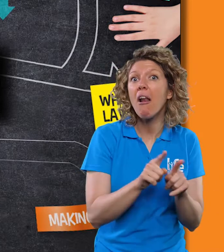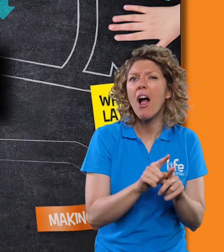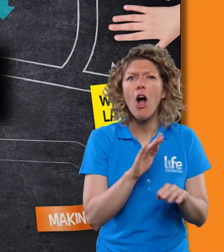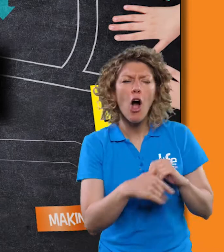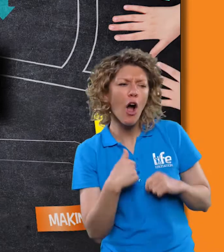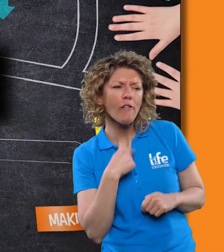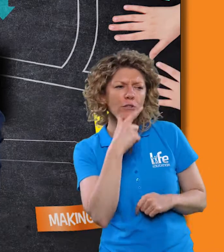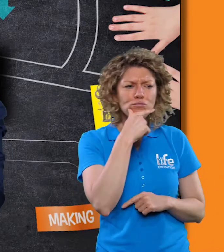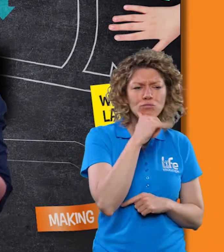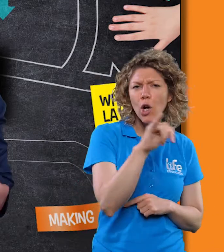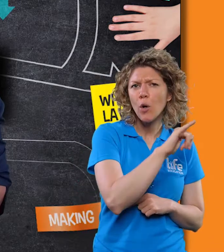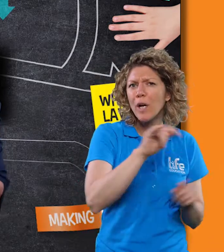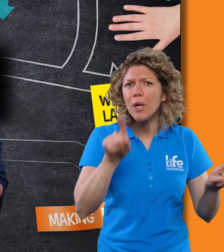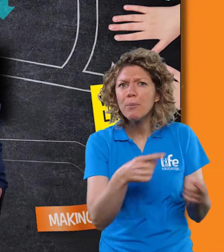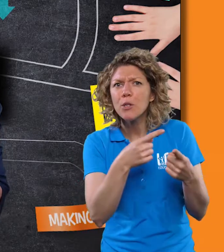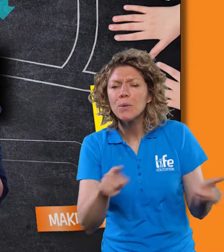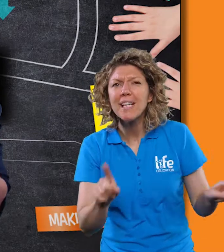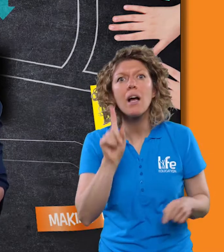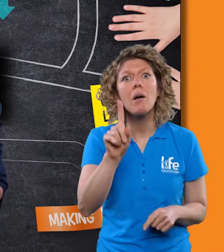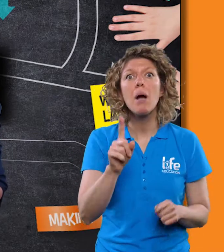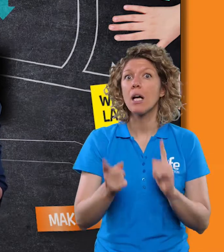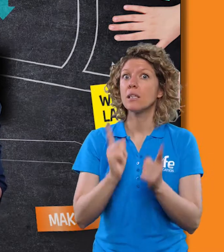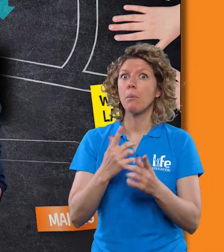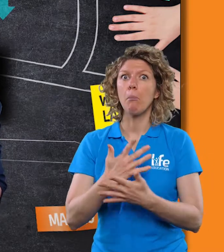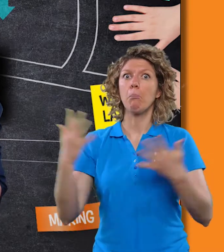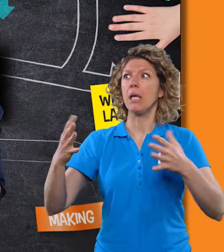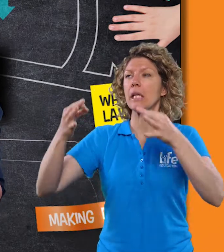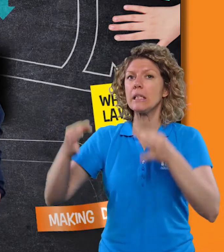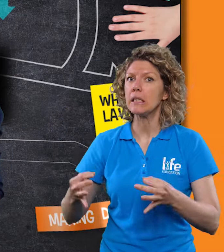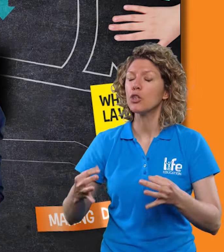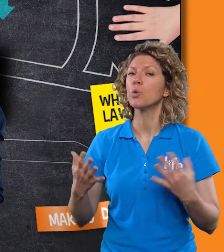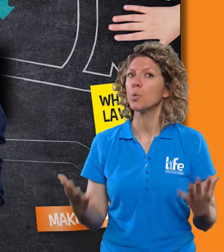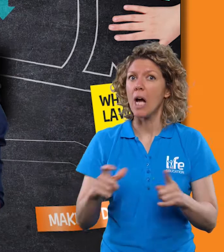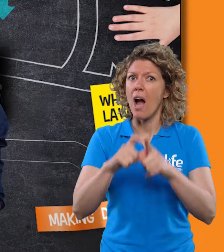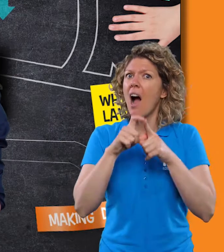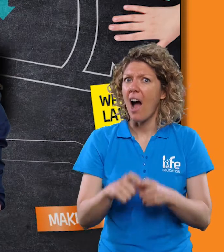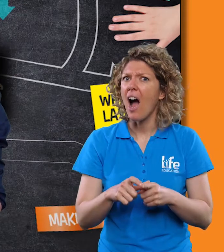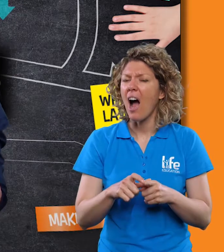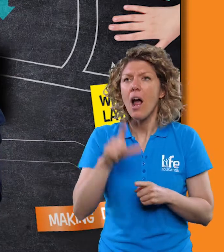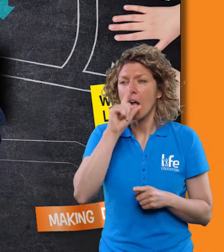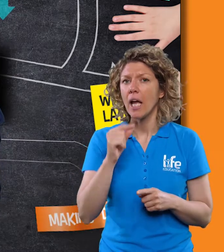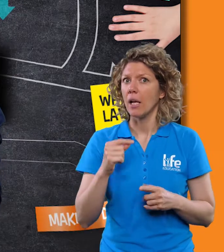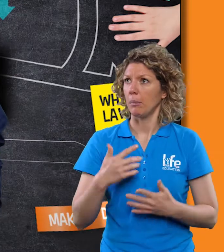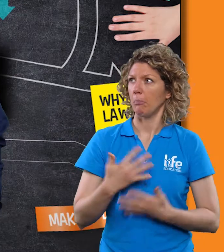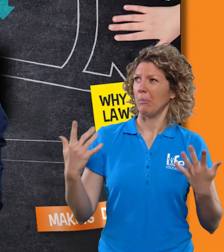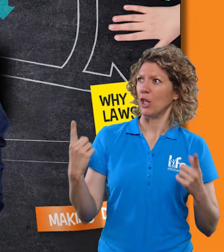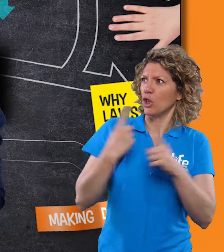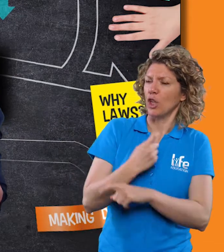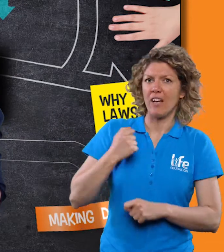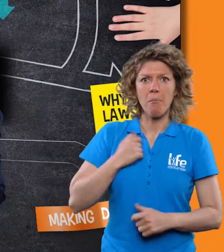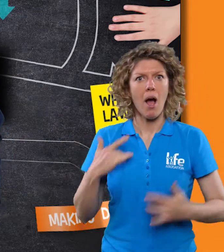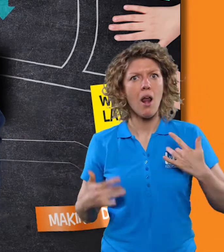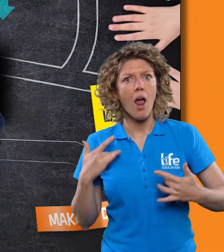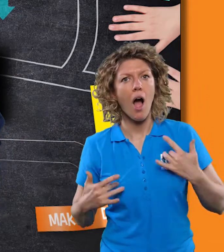listen to, yeah? But other decisions are big decisions and they can have an impact on our life. So we're going to be covering those